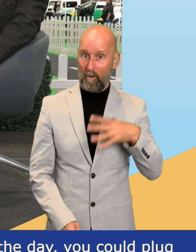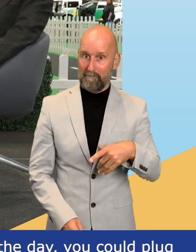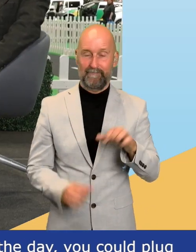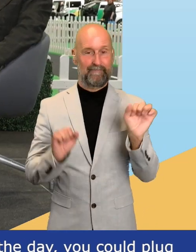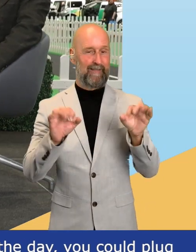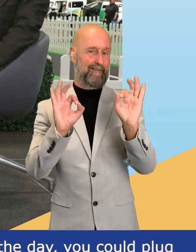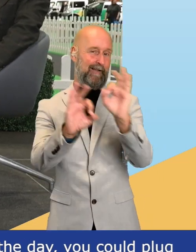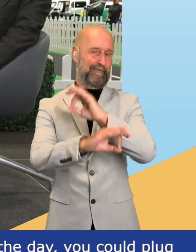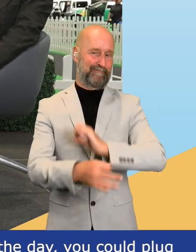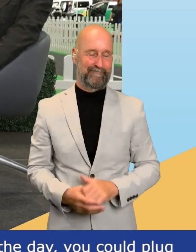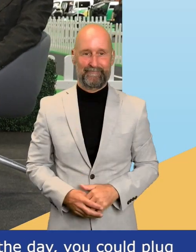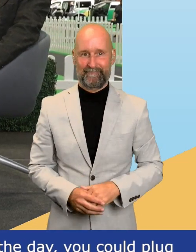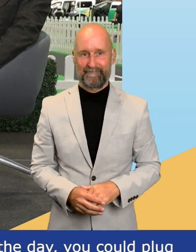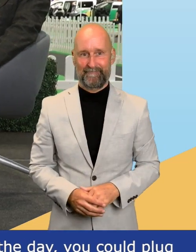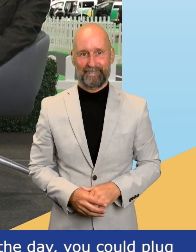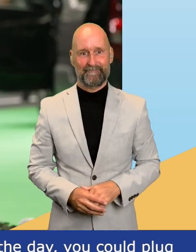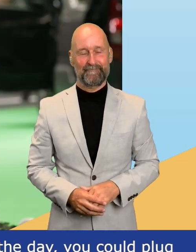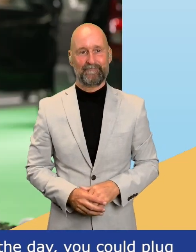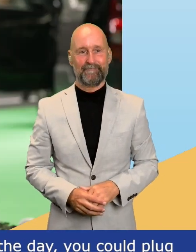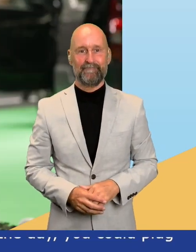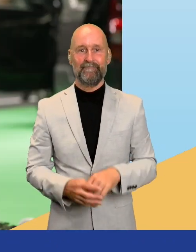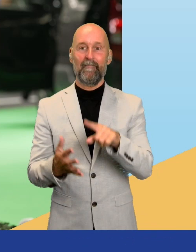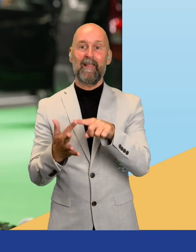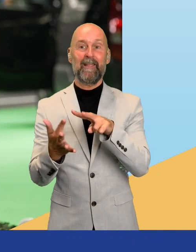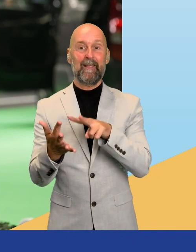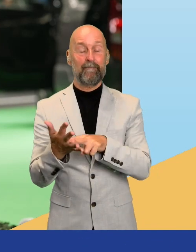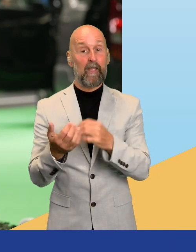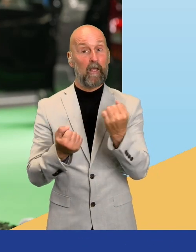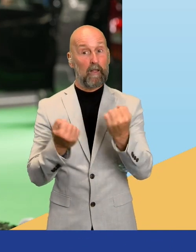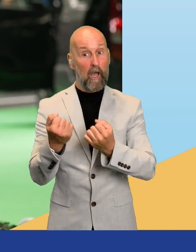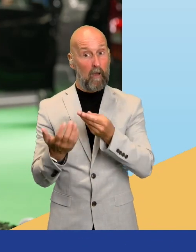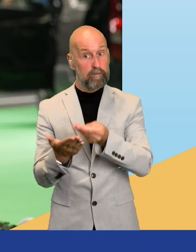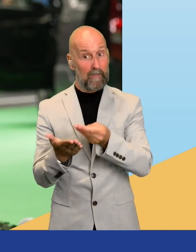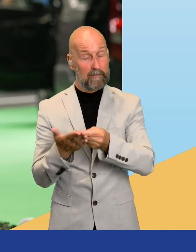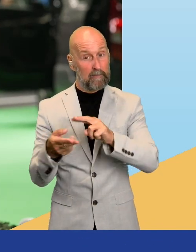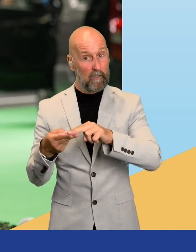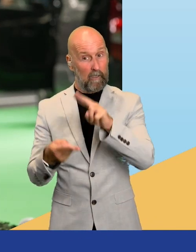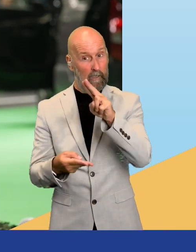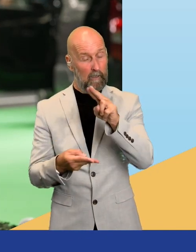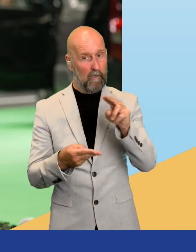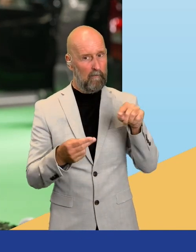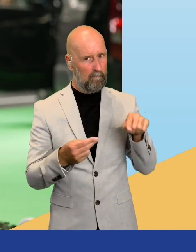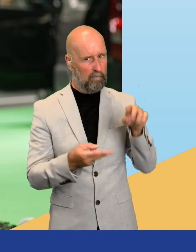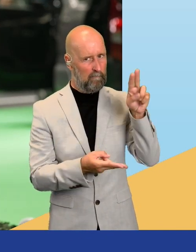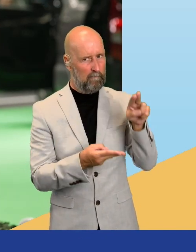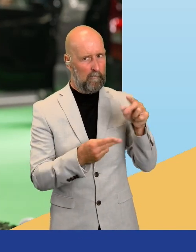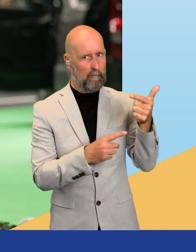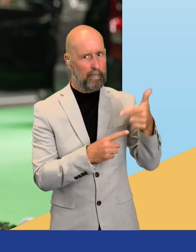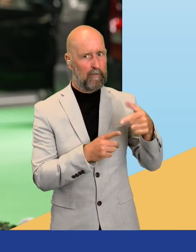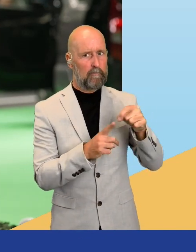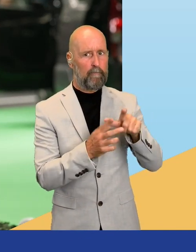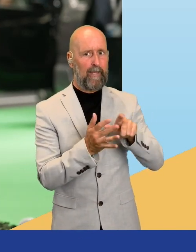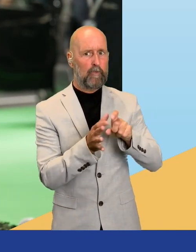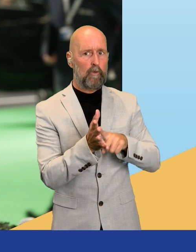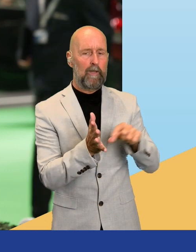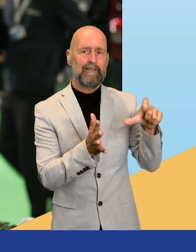Absolutely. Exactly. Okay. EV car prices are more expensive than petrol cars and diesel cars. When do you